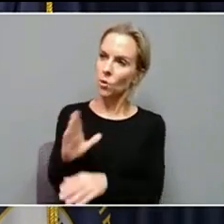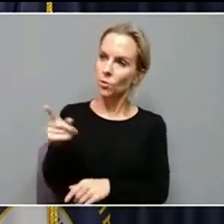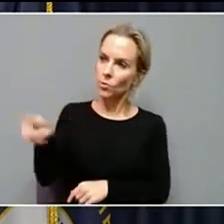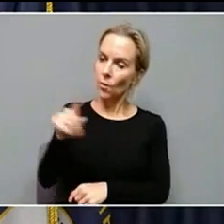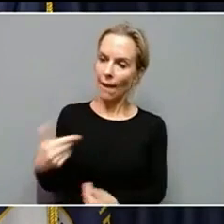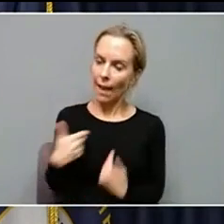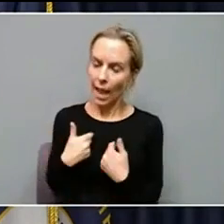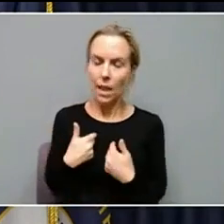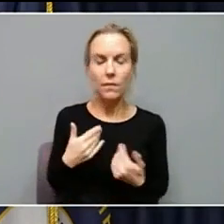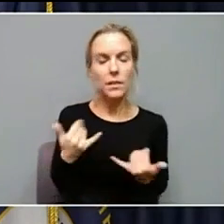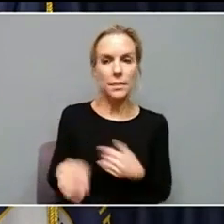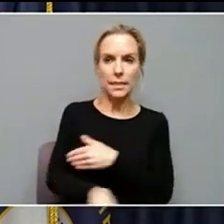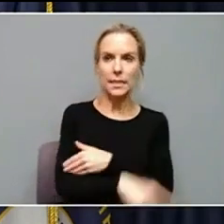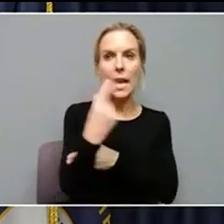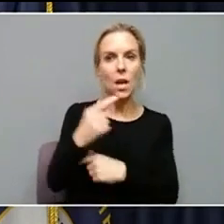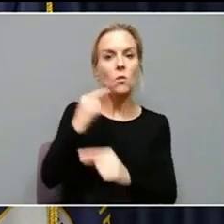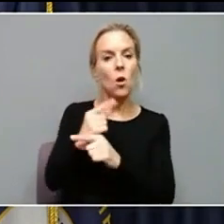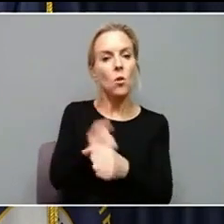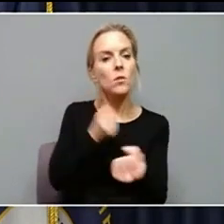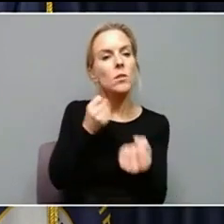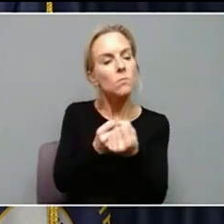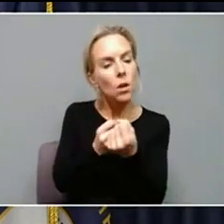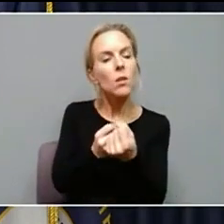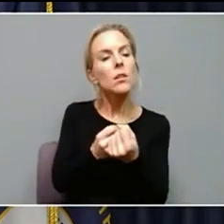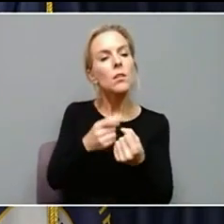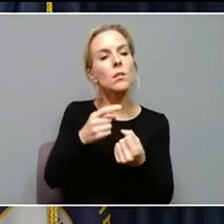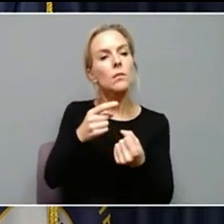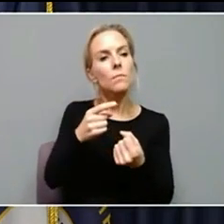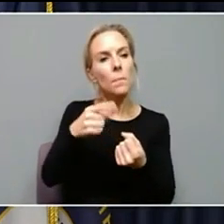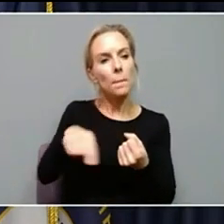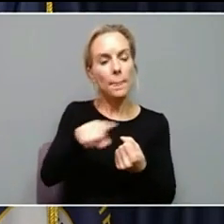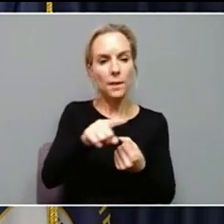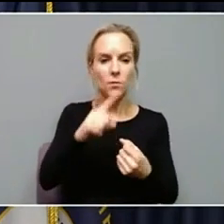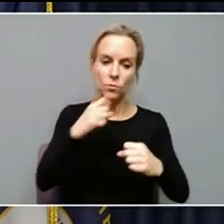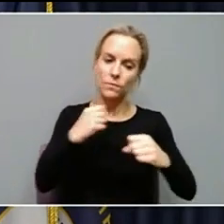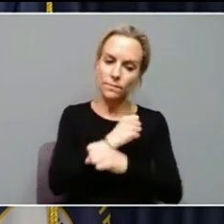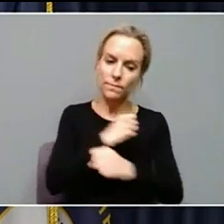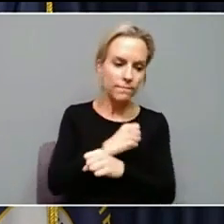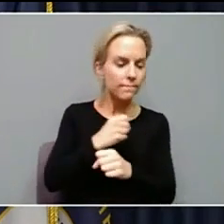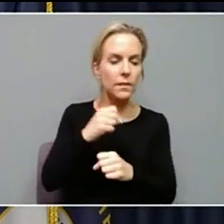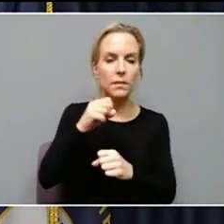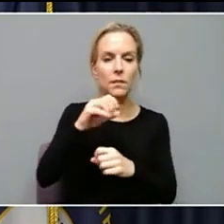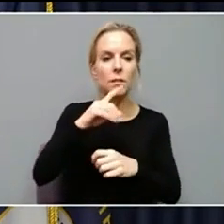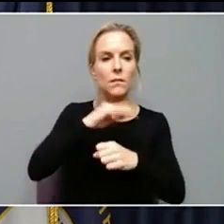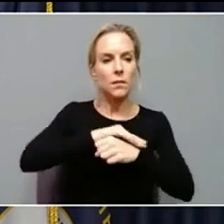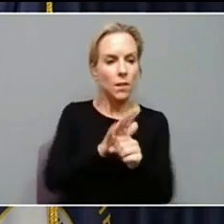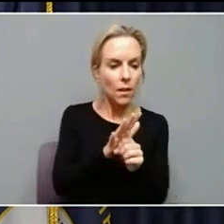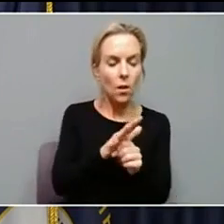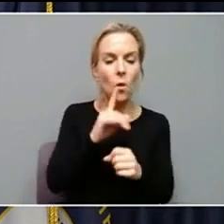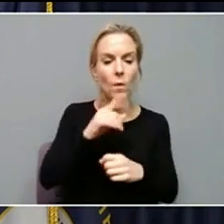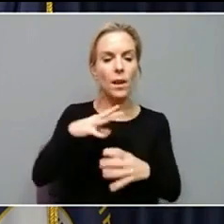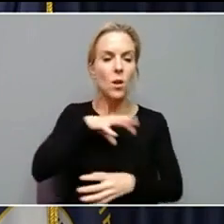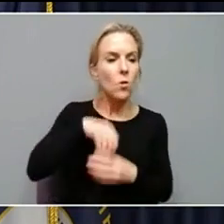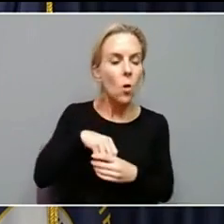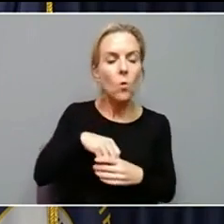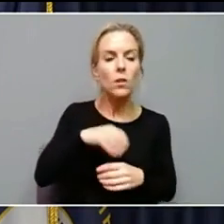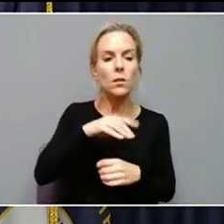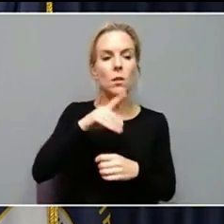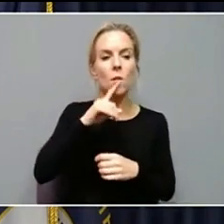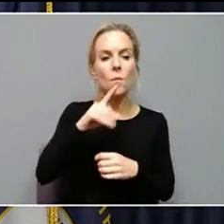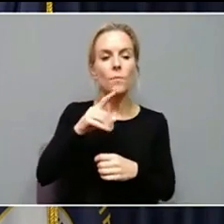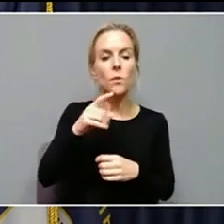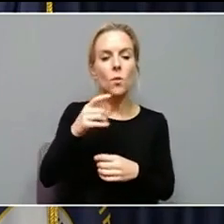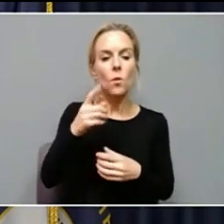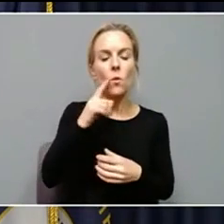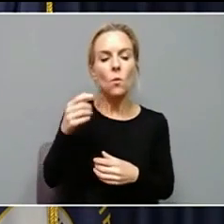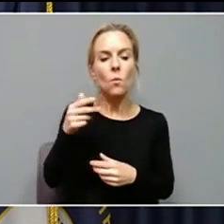Guard's support to the Commonwealth as it combats COVID has included mobile vaccination teams, as the governor mentioned, who